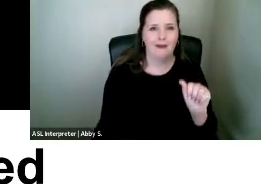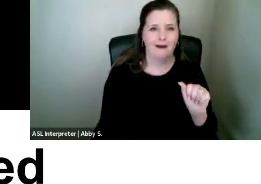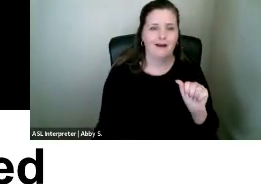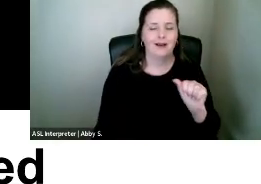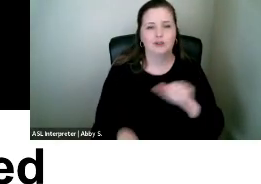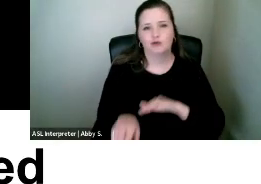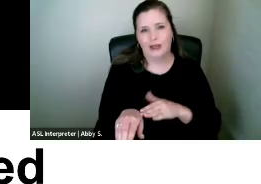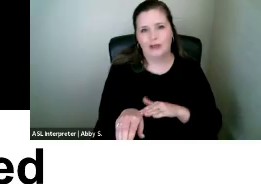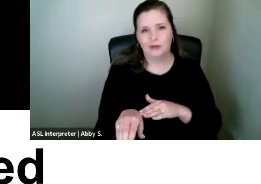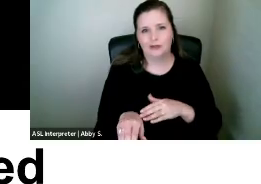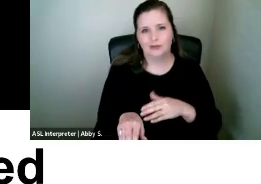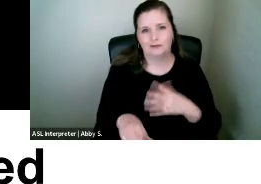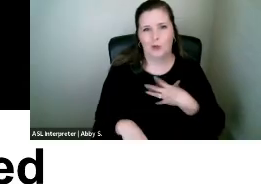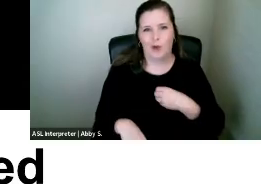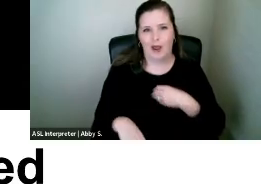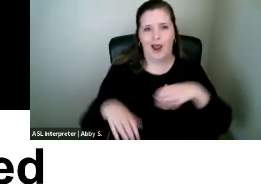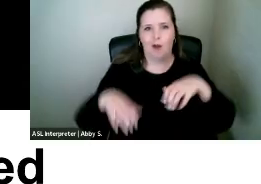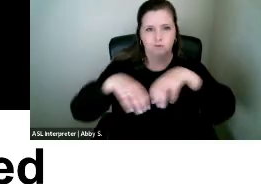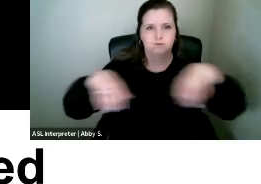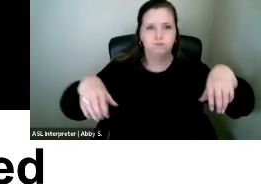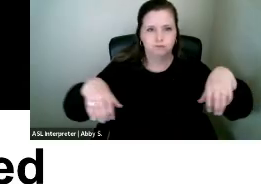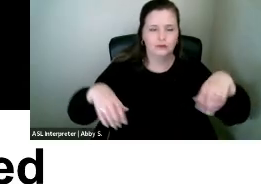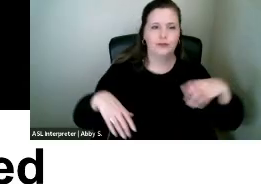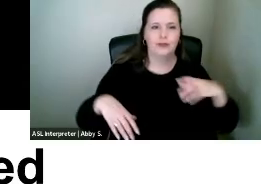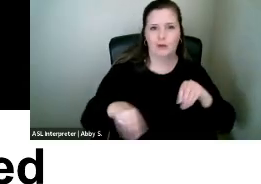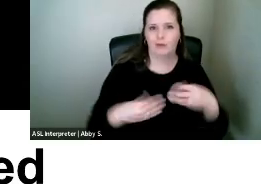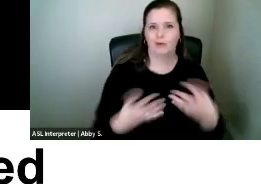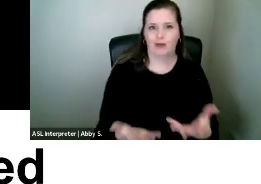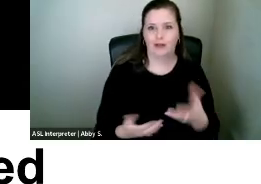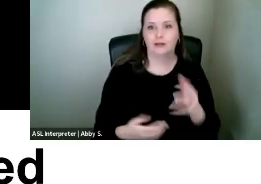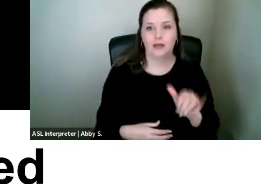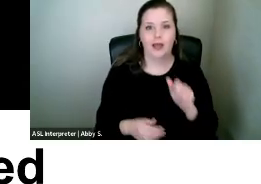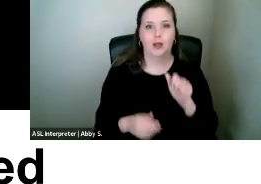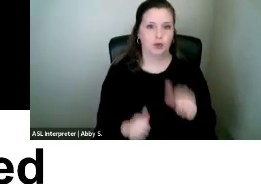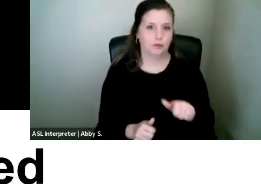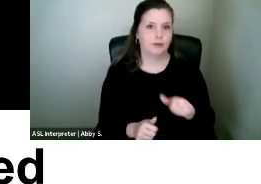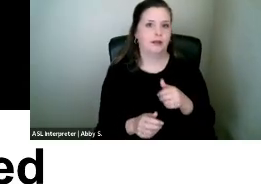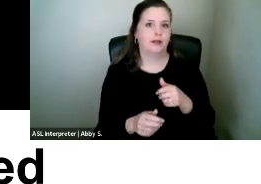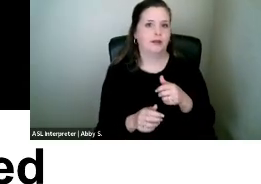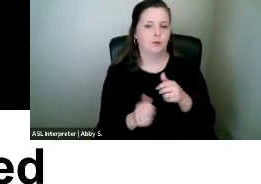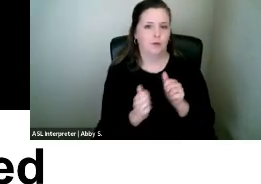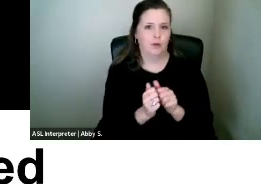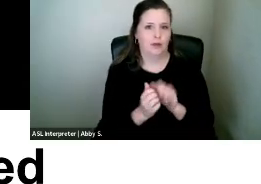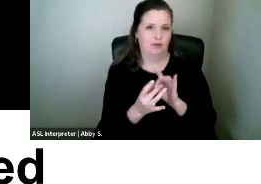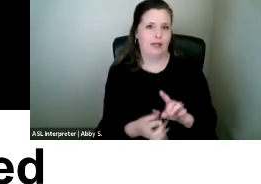previous disasters. So that may also be under the direct housing assistance.